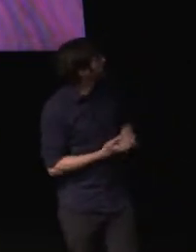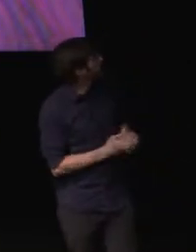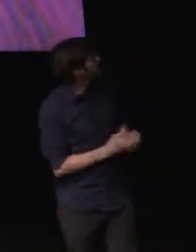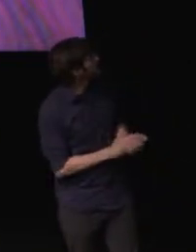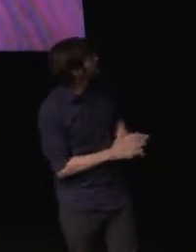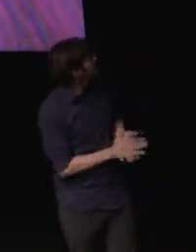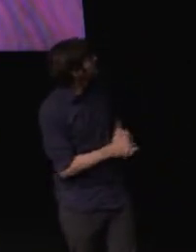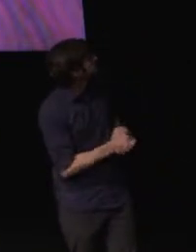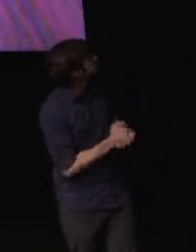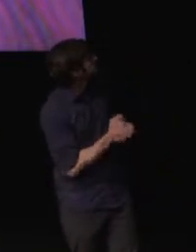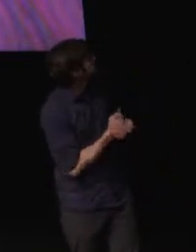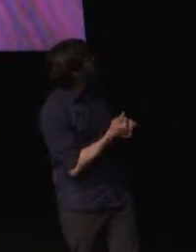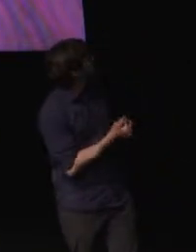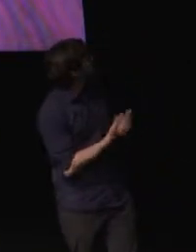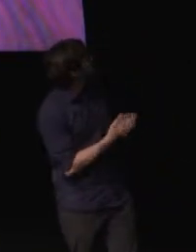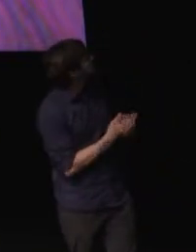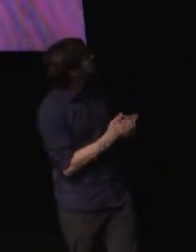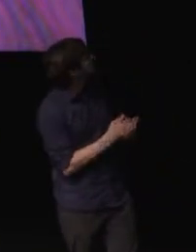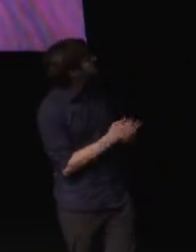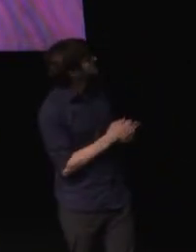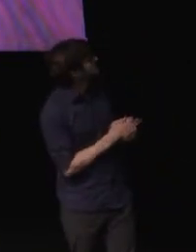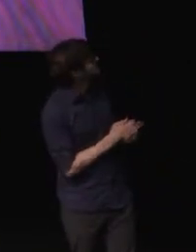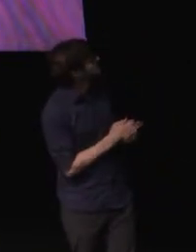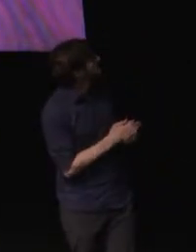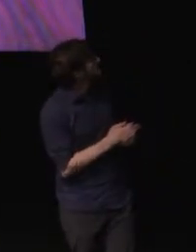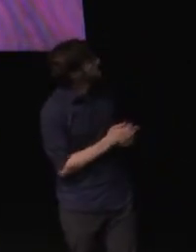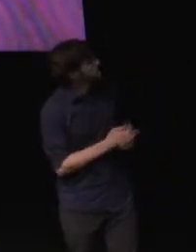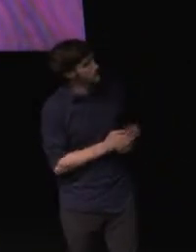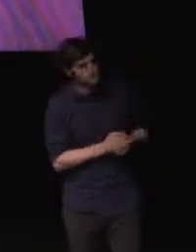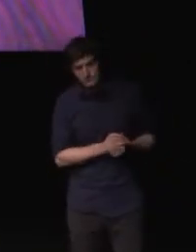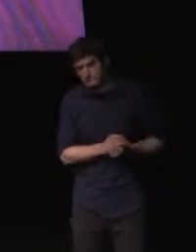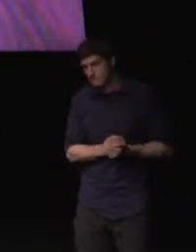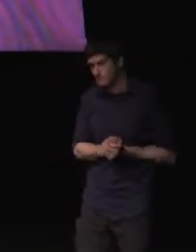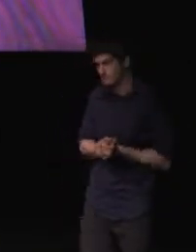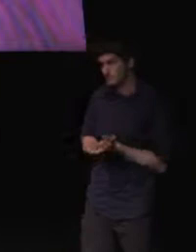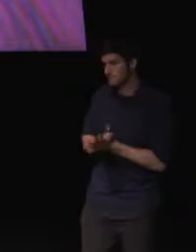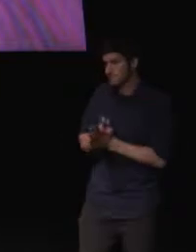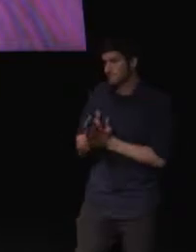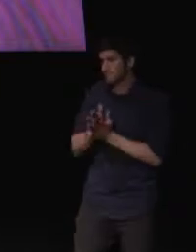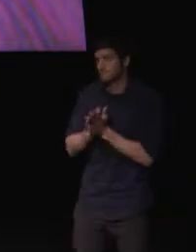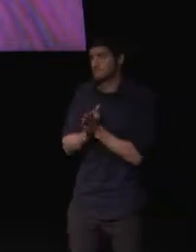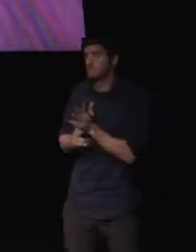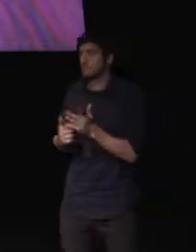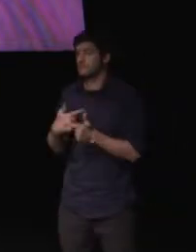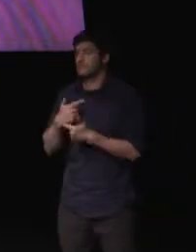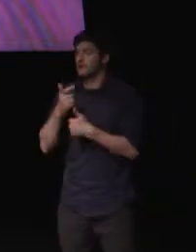But I'm so interested in how games work with people